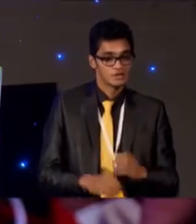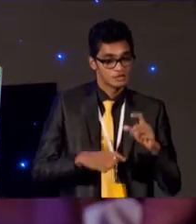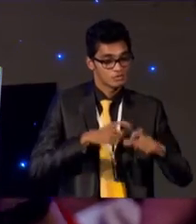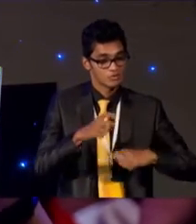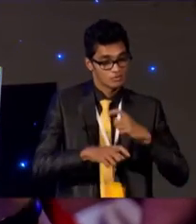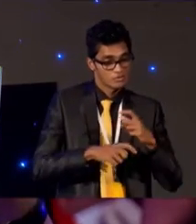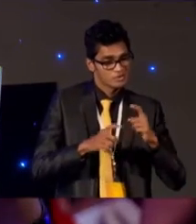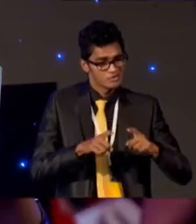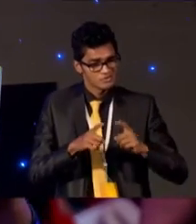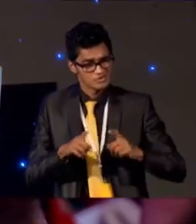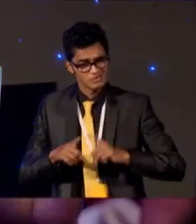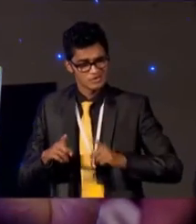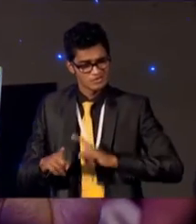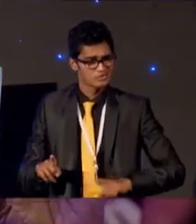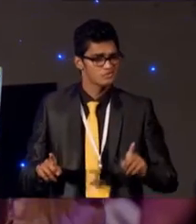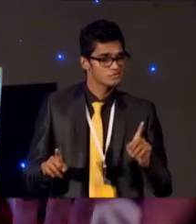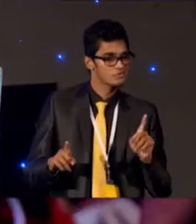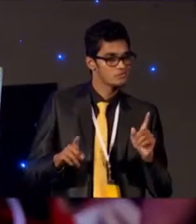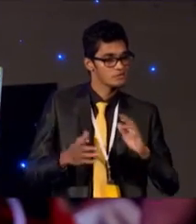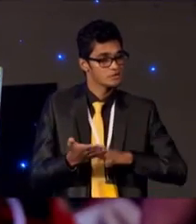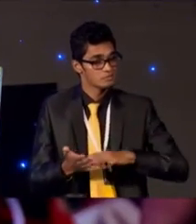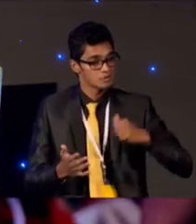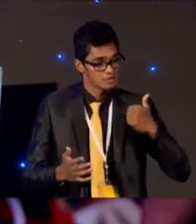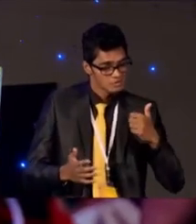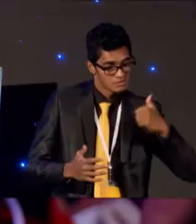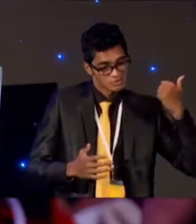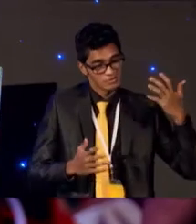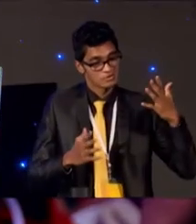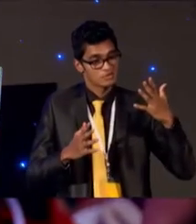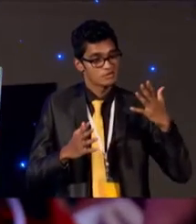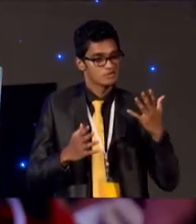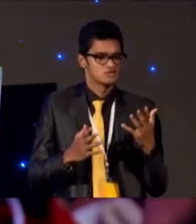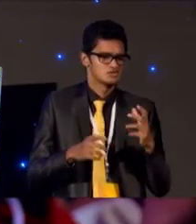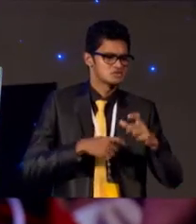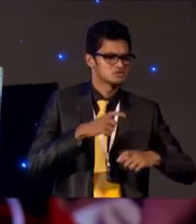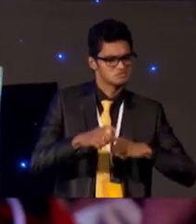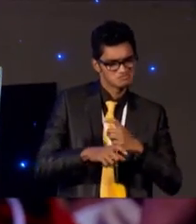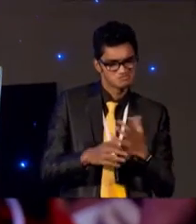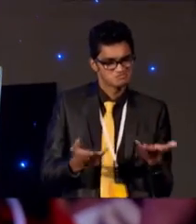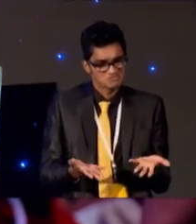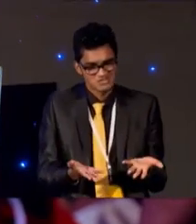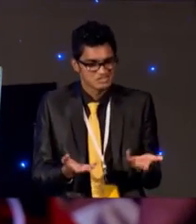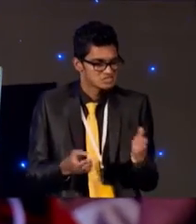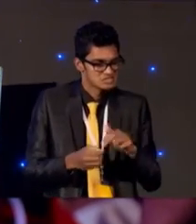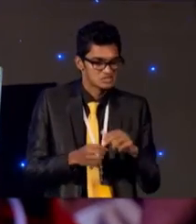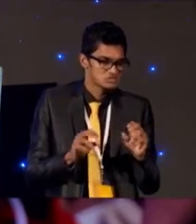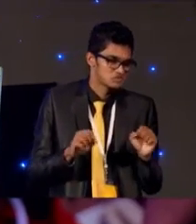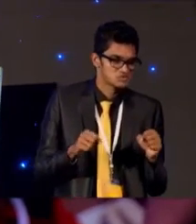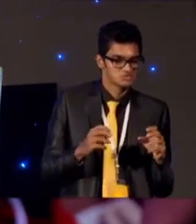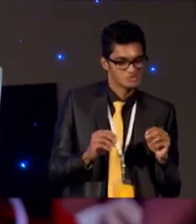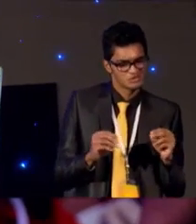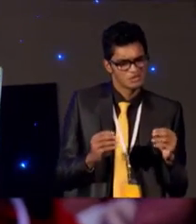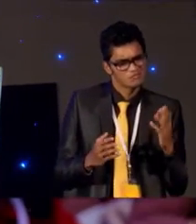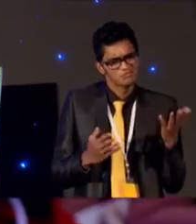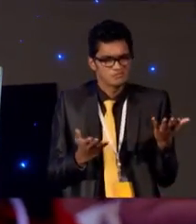general manager to the president and the chairman. But finally they say, we don't have the present situation with us. Whenever we